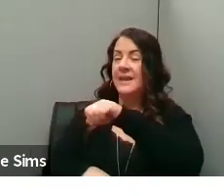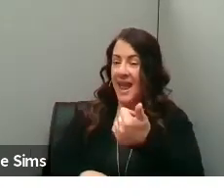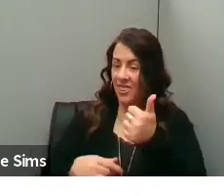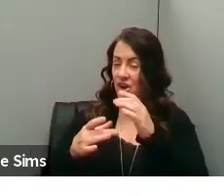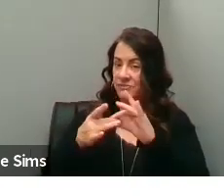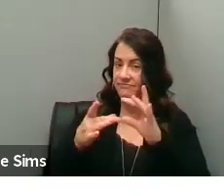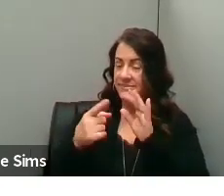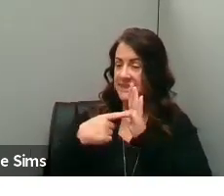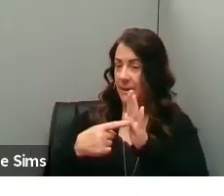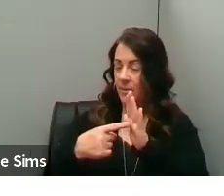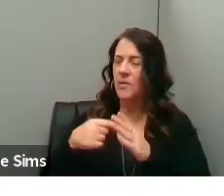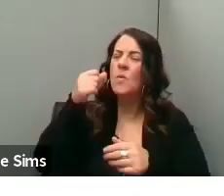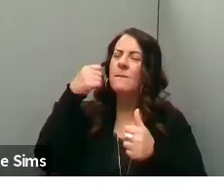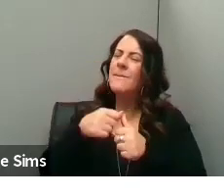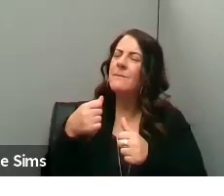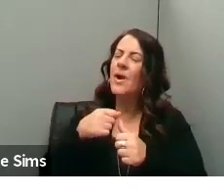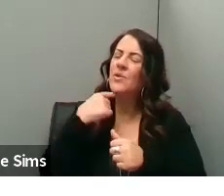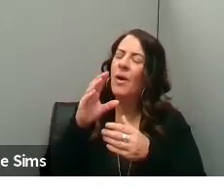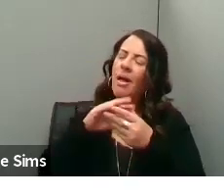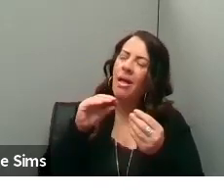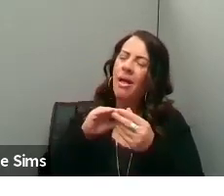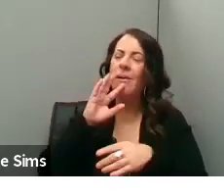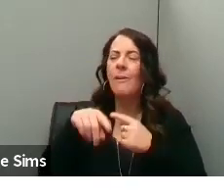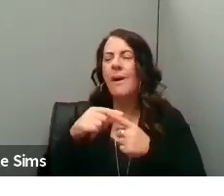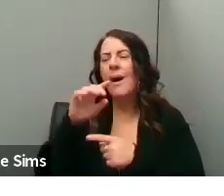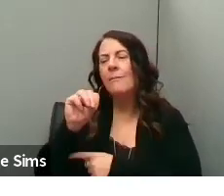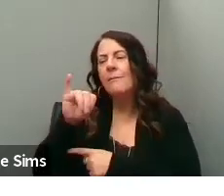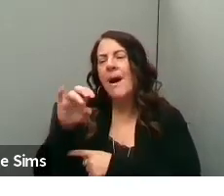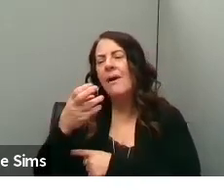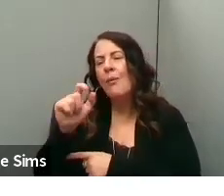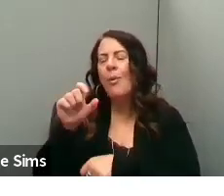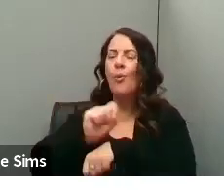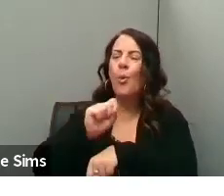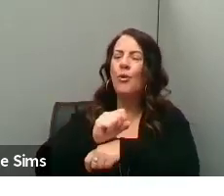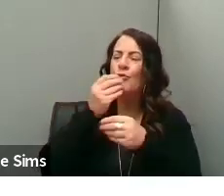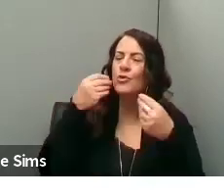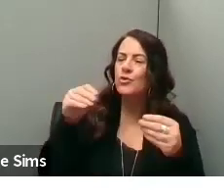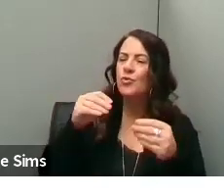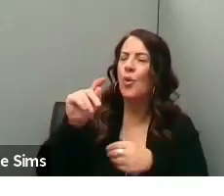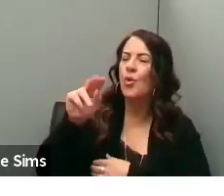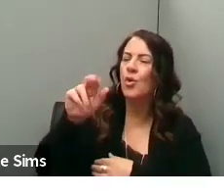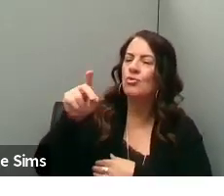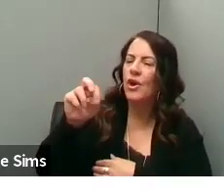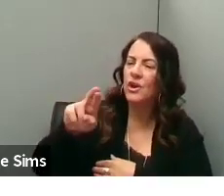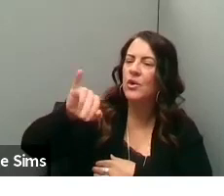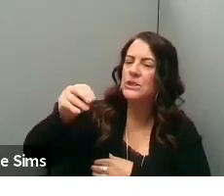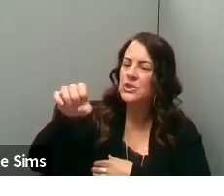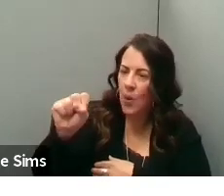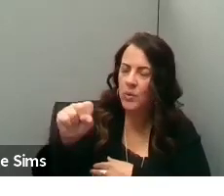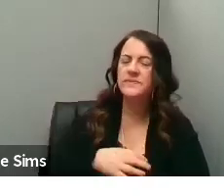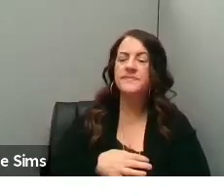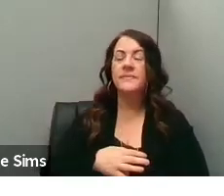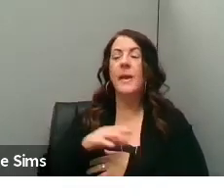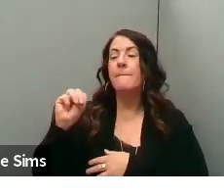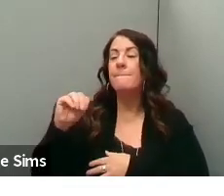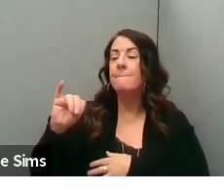So we're going to go back to Michael, our employee at Trader Joe's. Michael works from 9 to